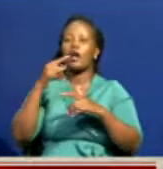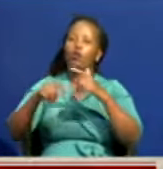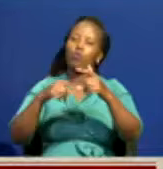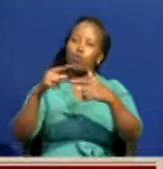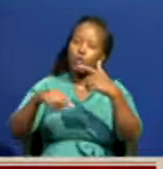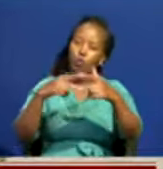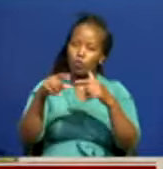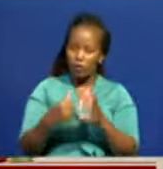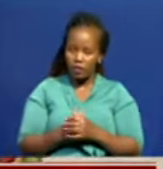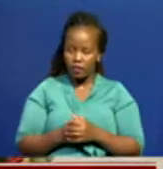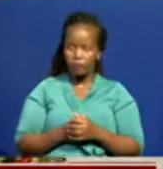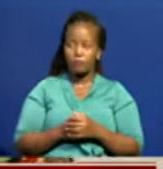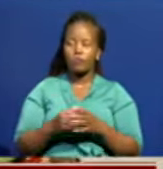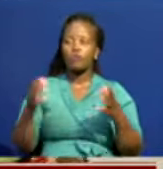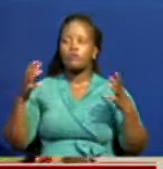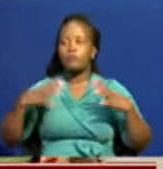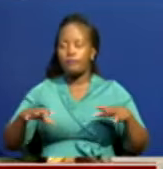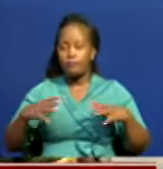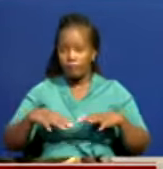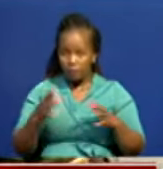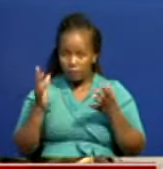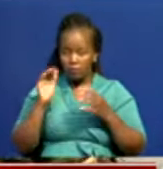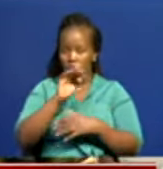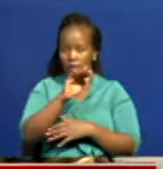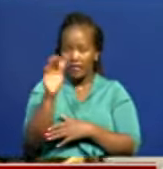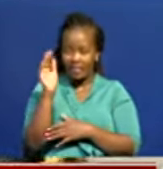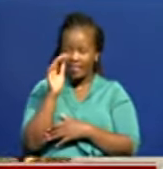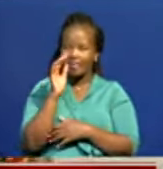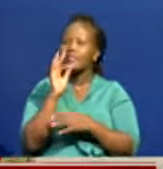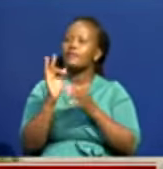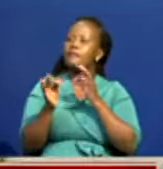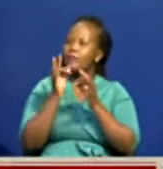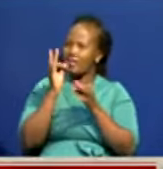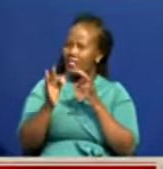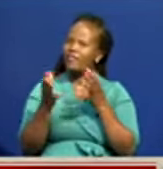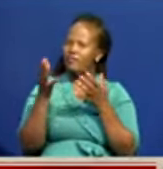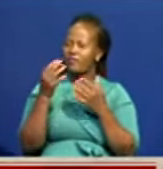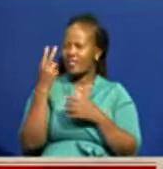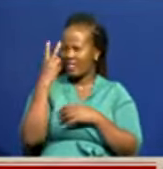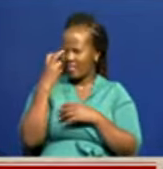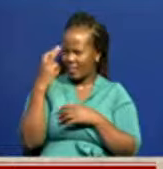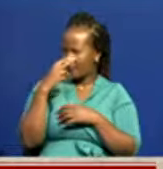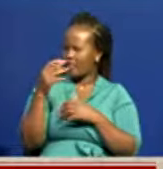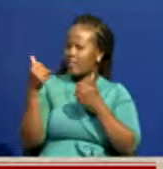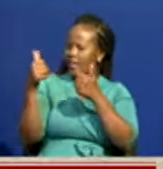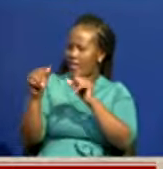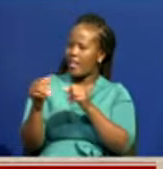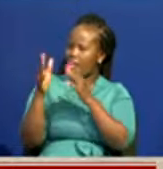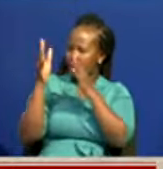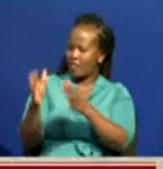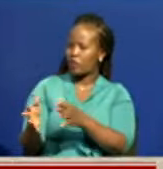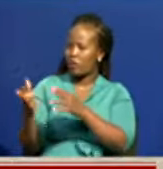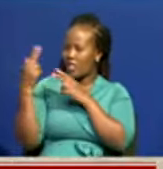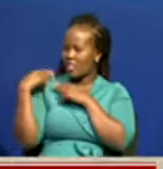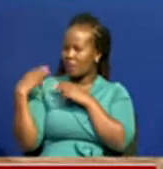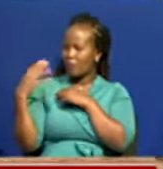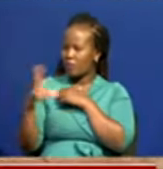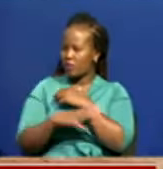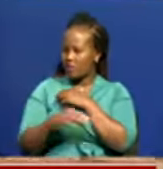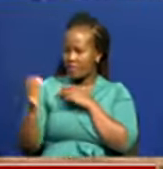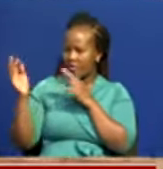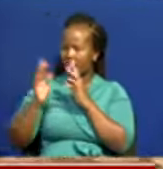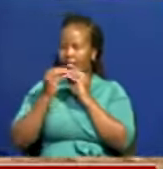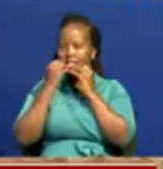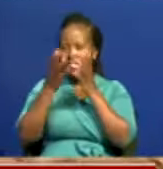public watupatie report ikiwa wanaona wako suspicious na ile watu wanaimba punda watupatie report.